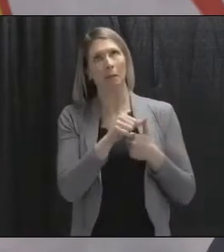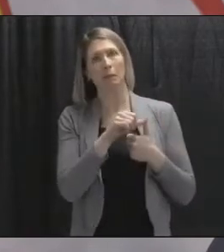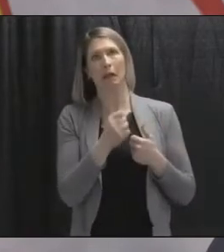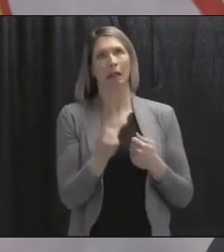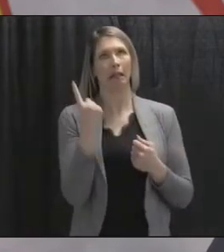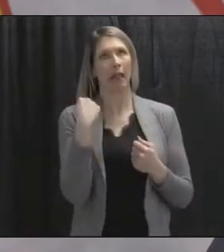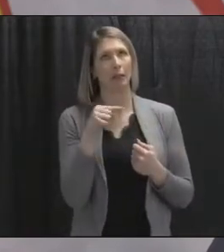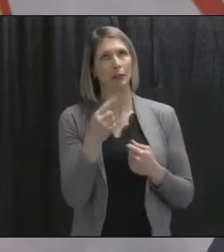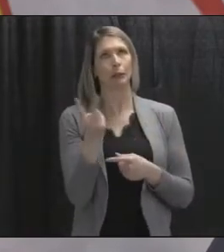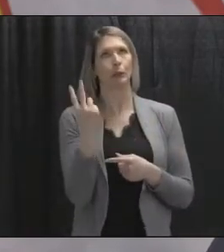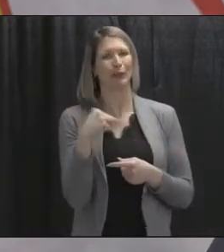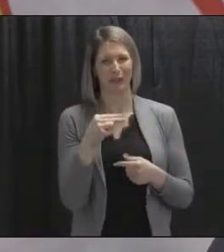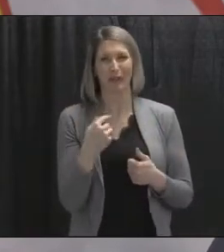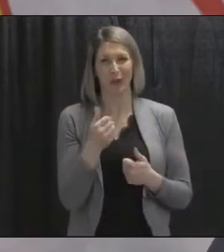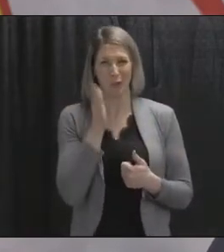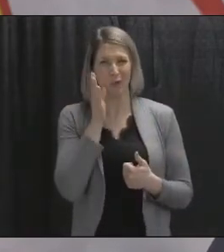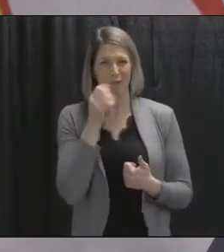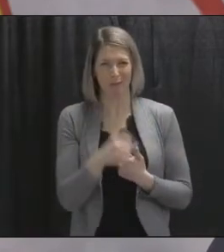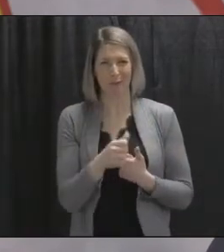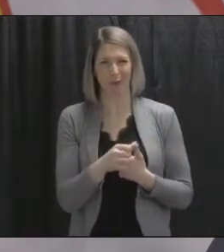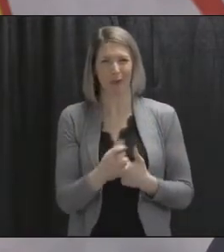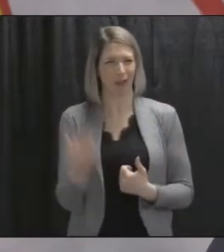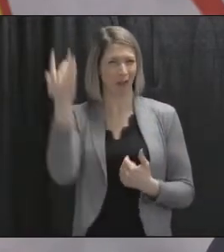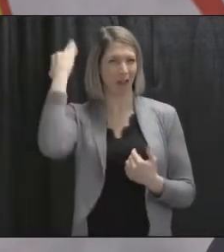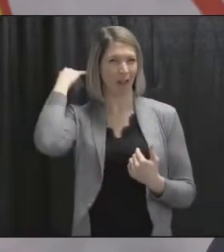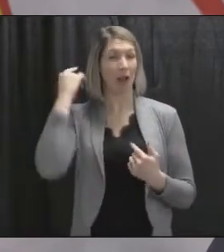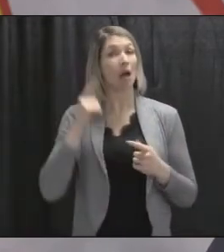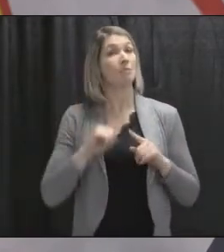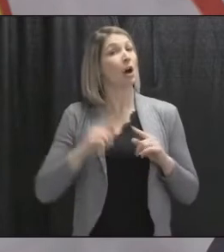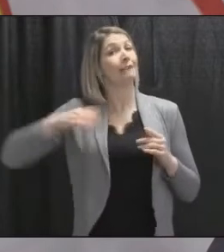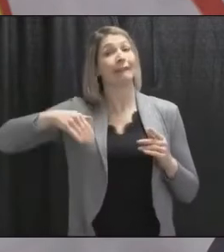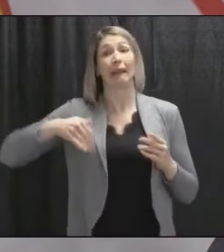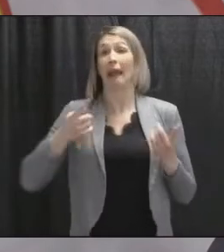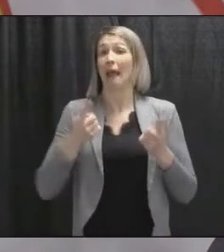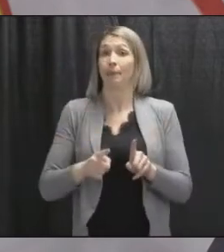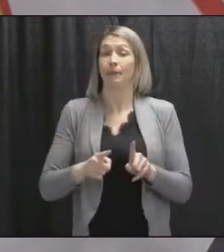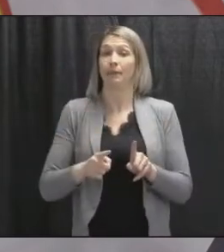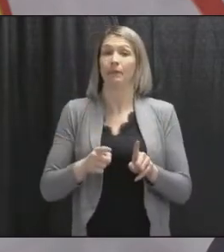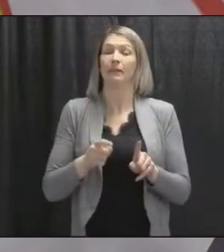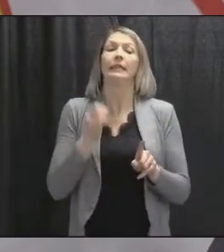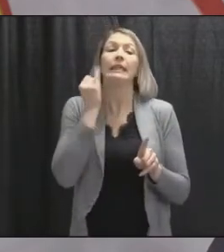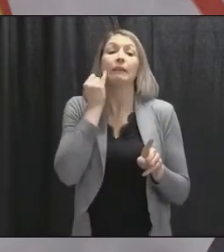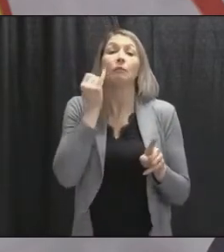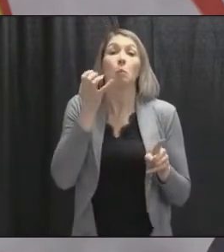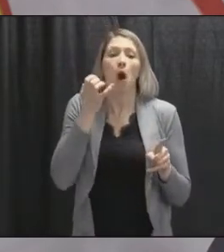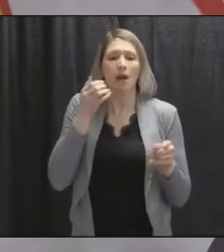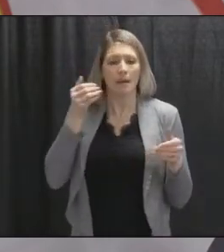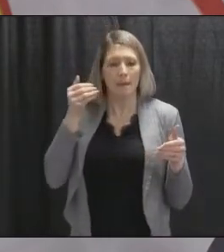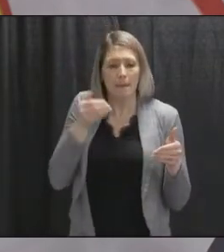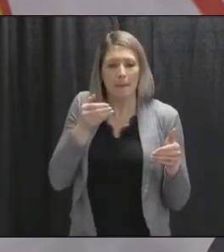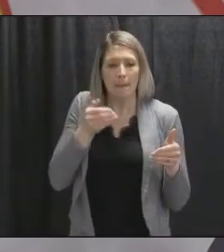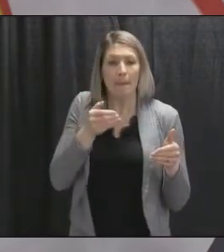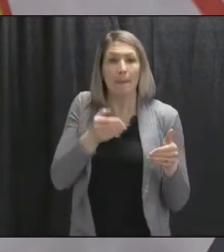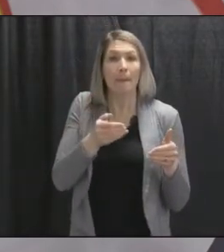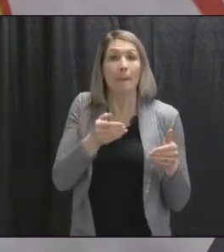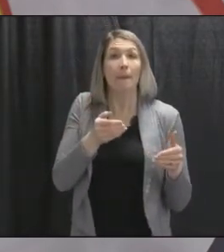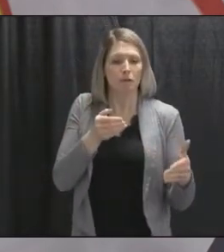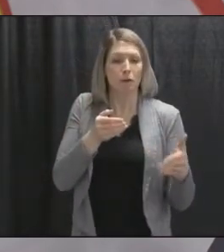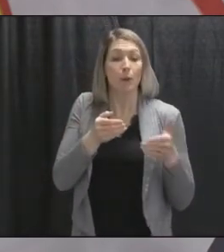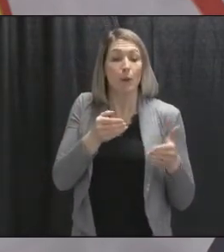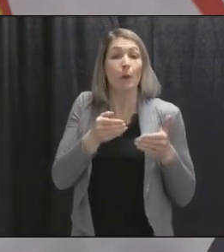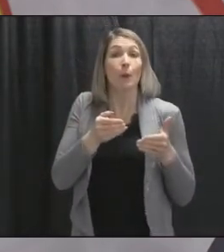you and your actions. That day will come even sooner if we all continue to follow